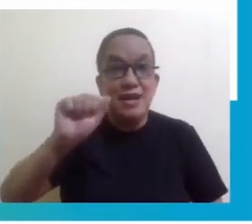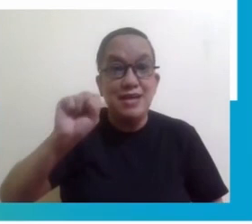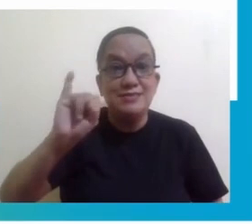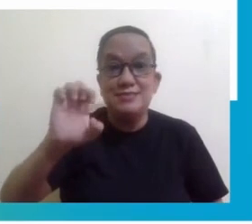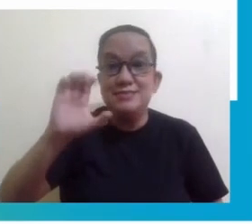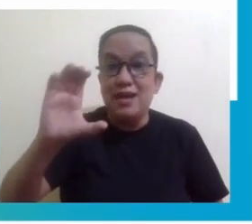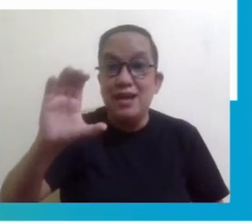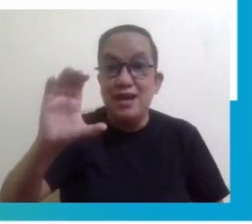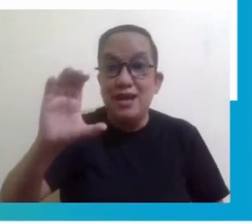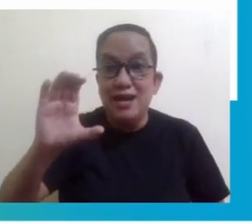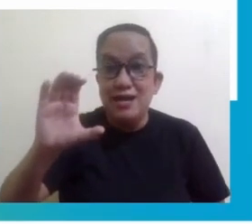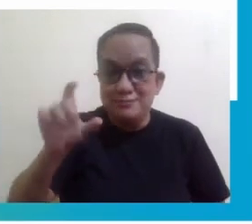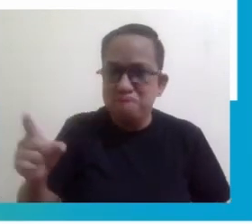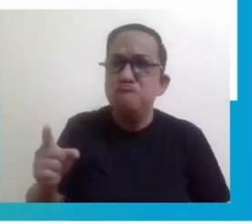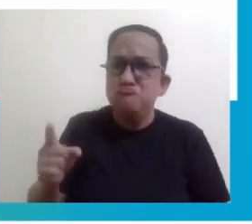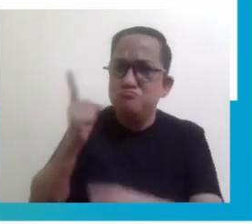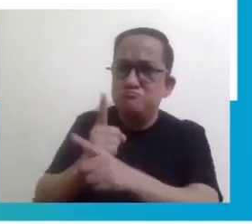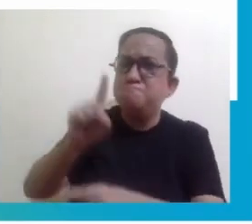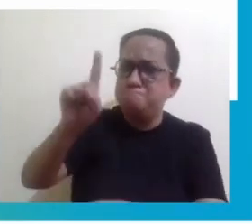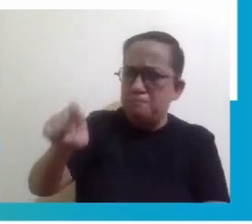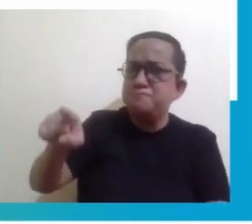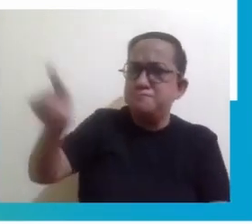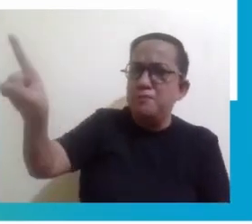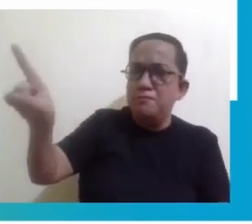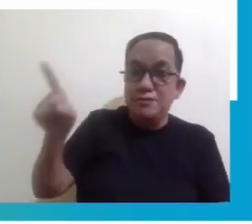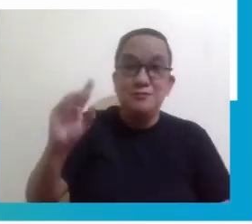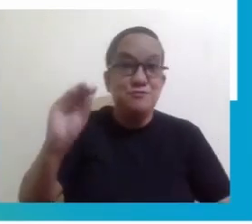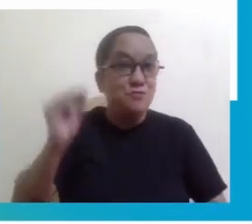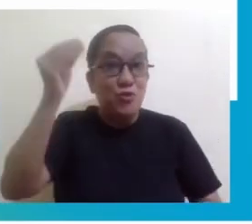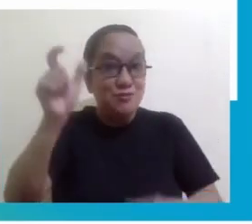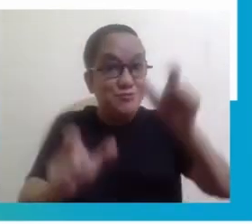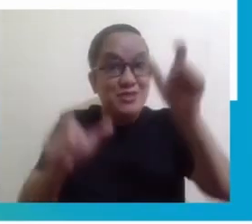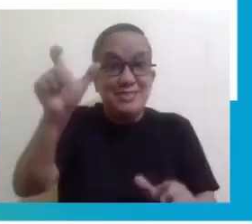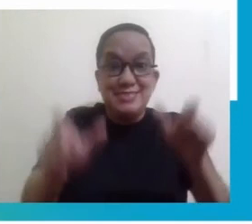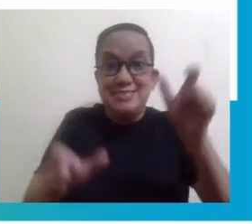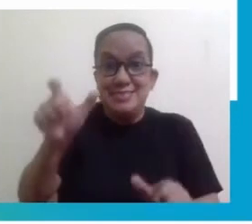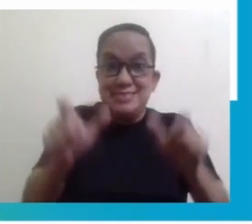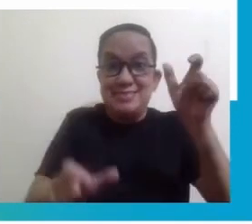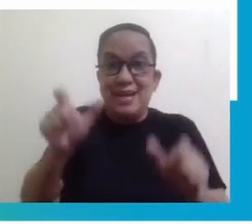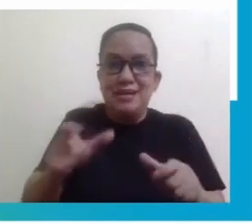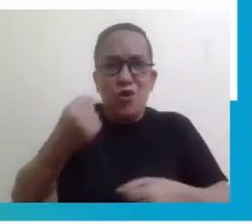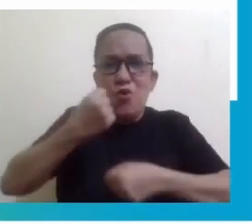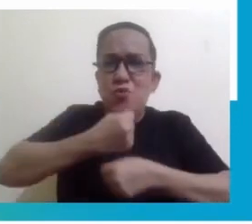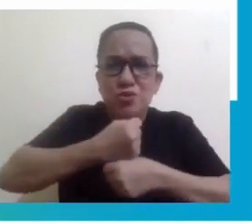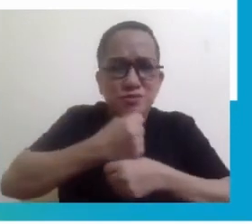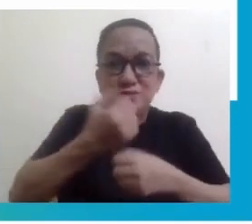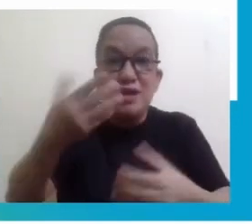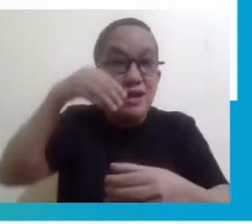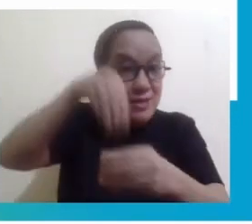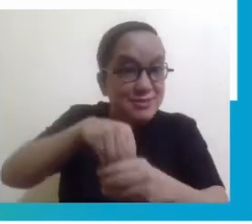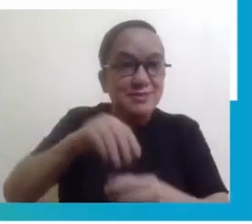partnerships with young people in project design work across ADB's operations departments. For example,